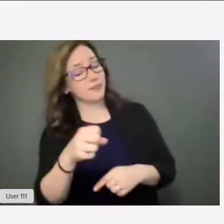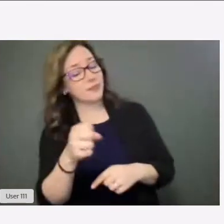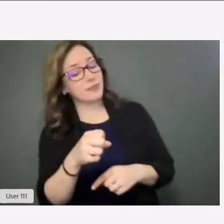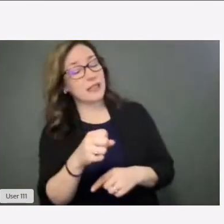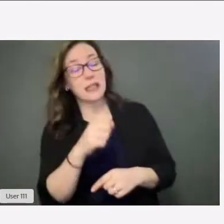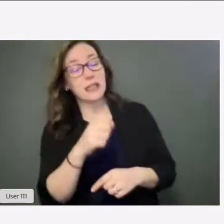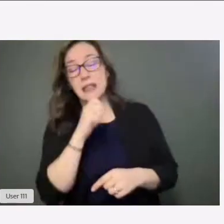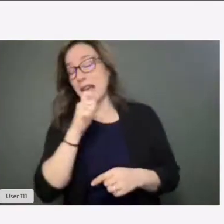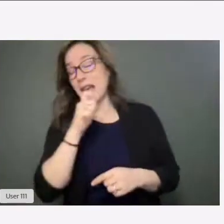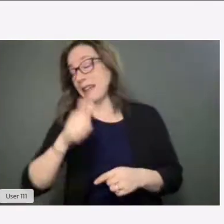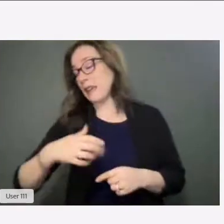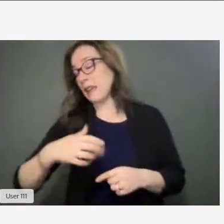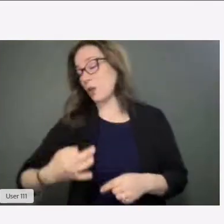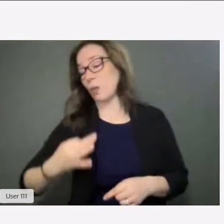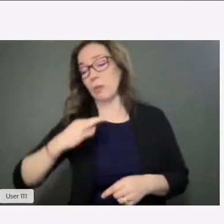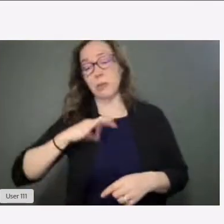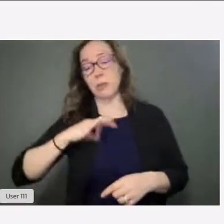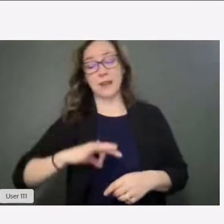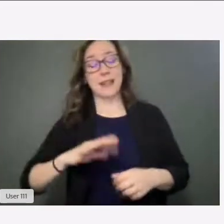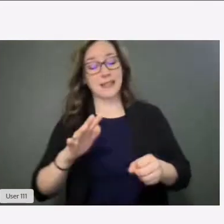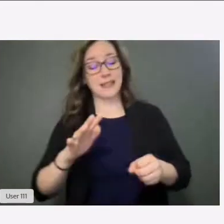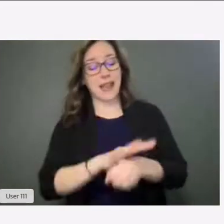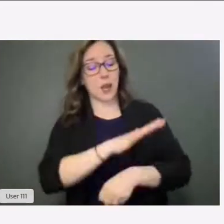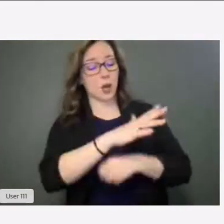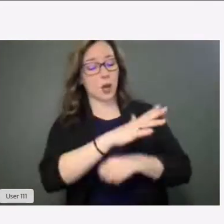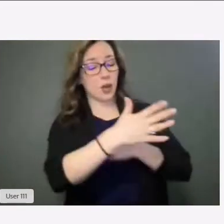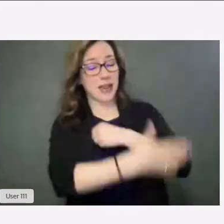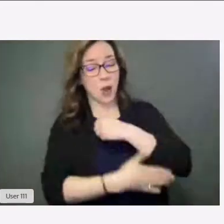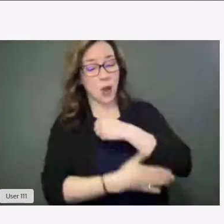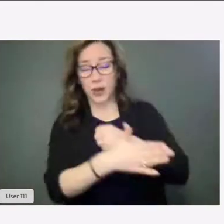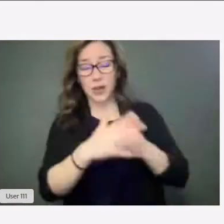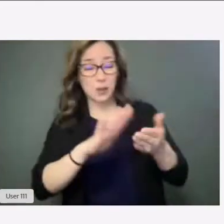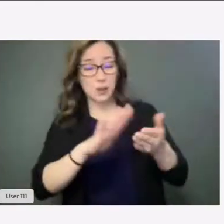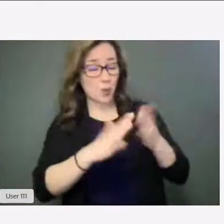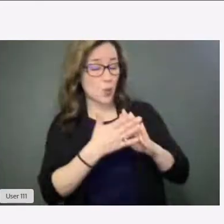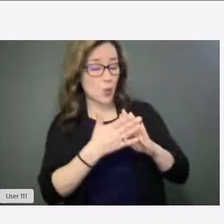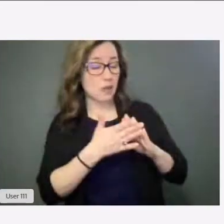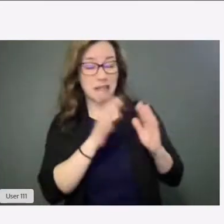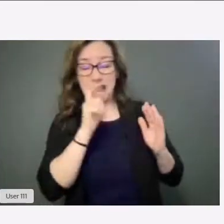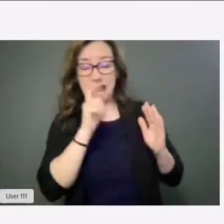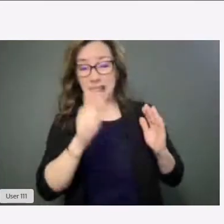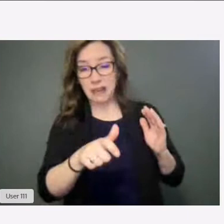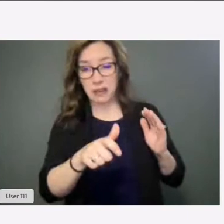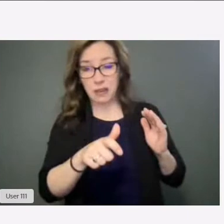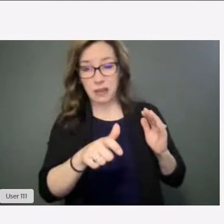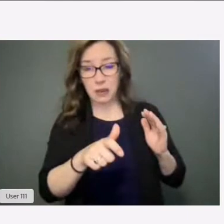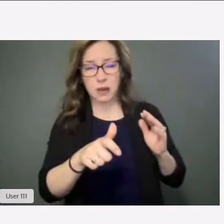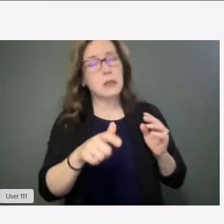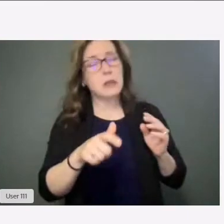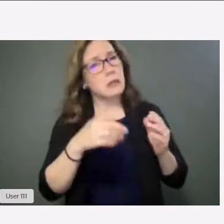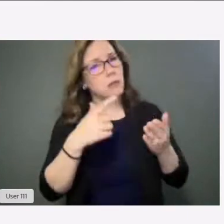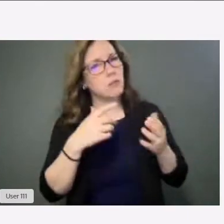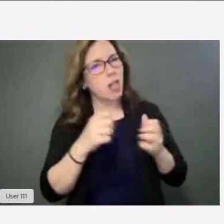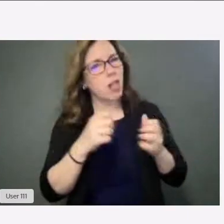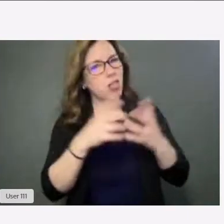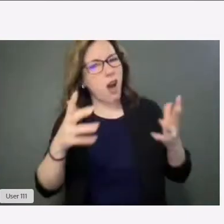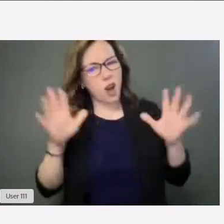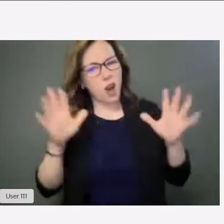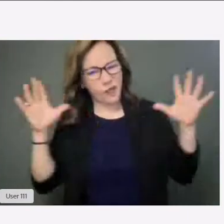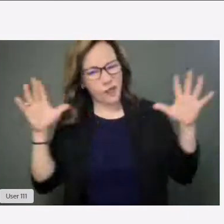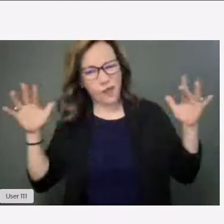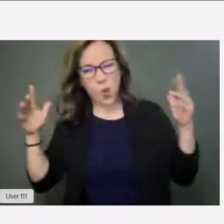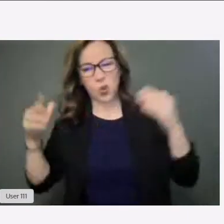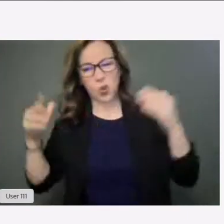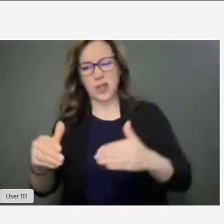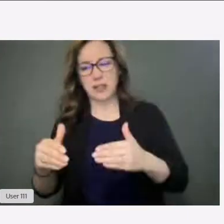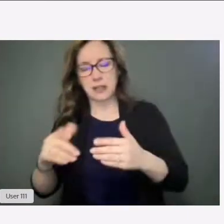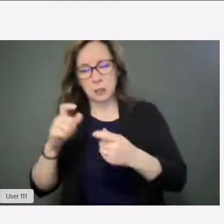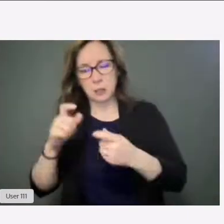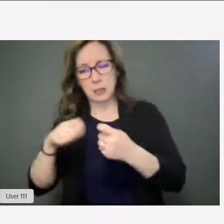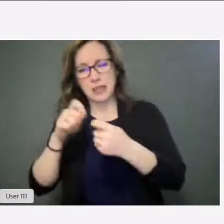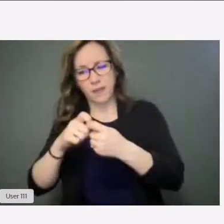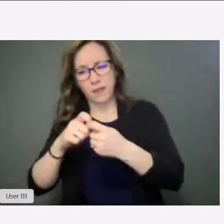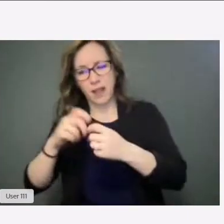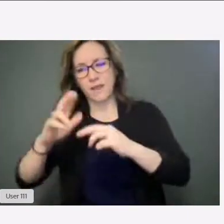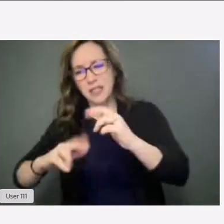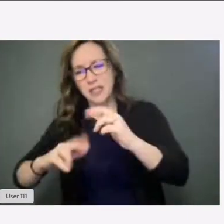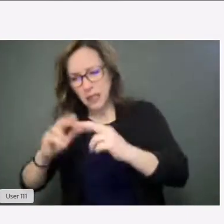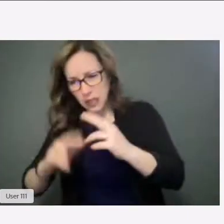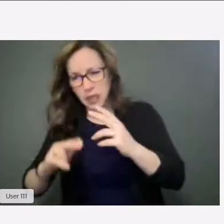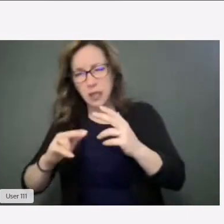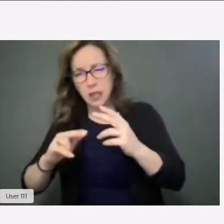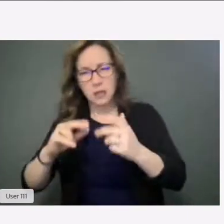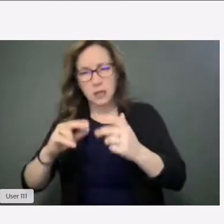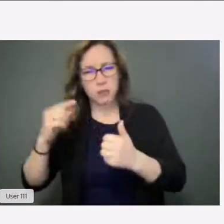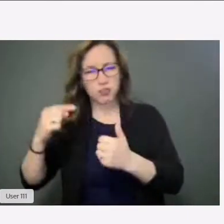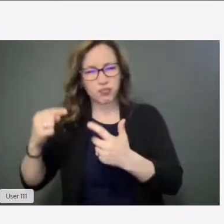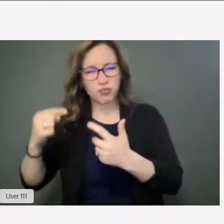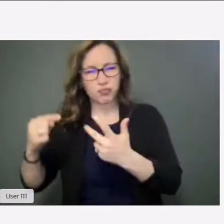to benefit an entire county or community. And I mean, a lot of these are, you know, very focused on individual spaces, facilities, and things of that